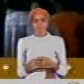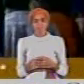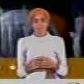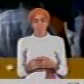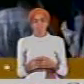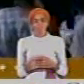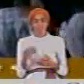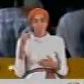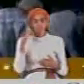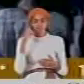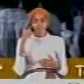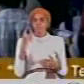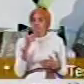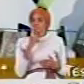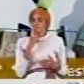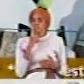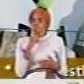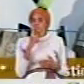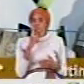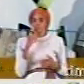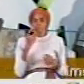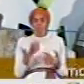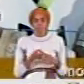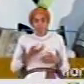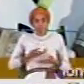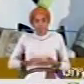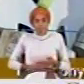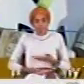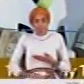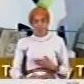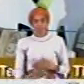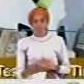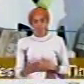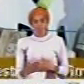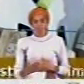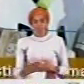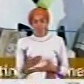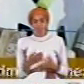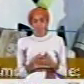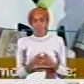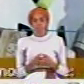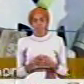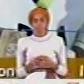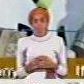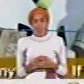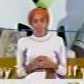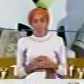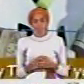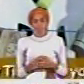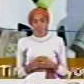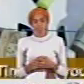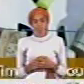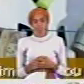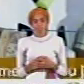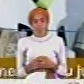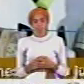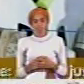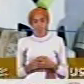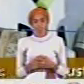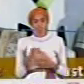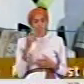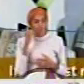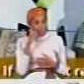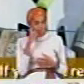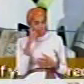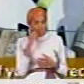Deaf and dumb from birth. Deaf and dumb from birth. Yes. Deaf and